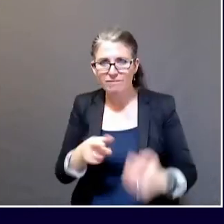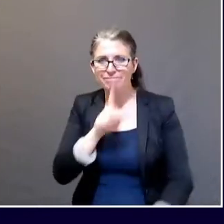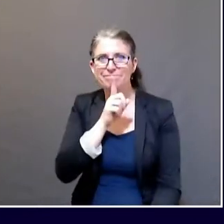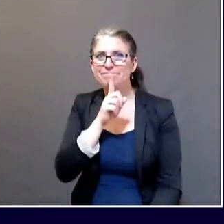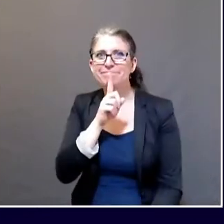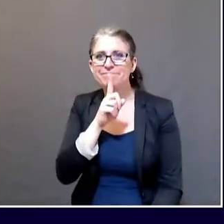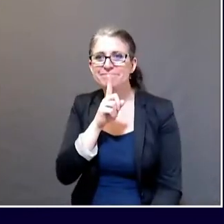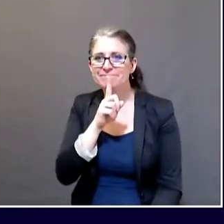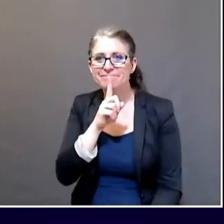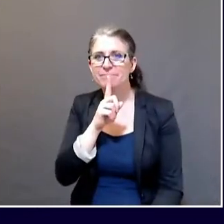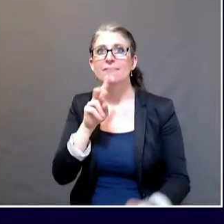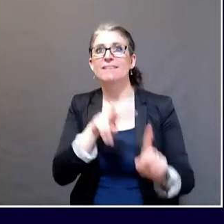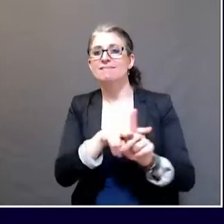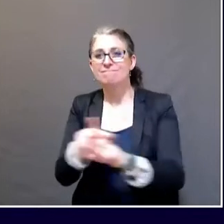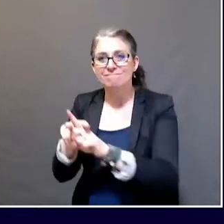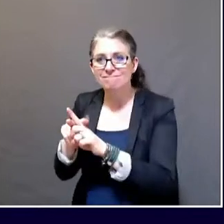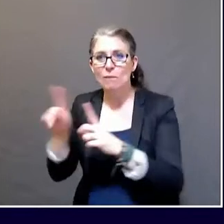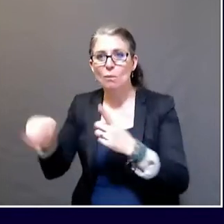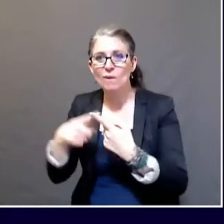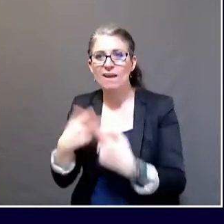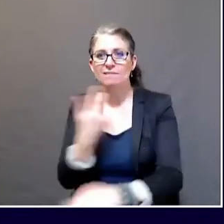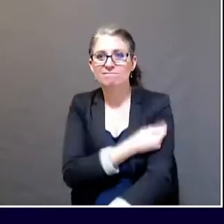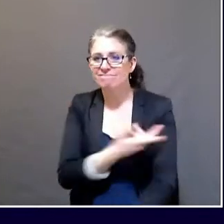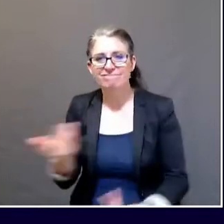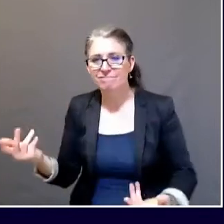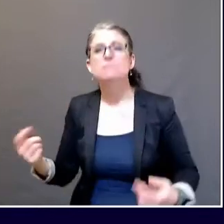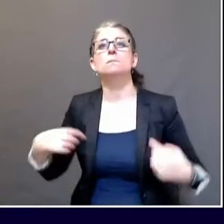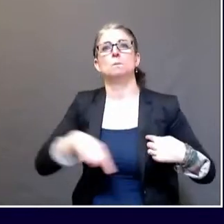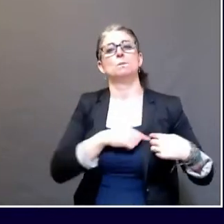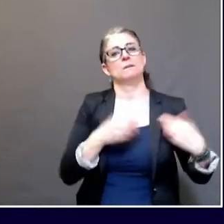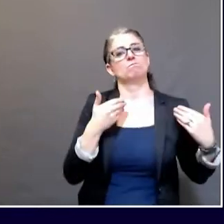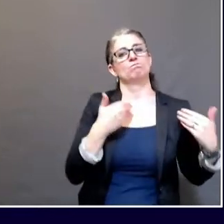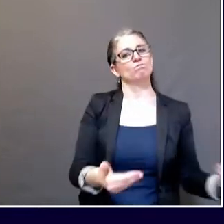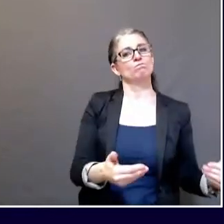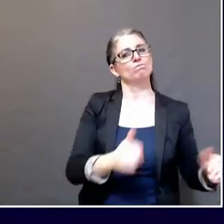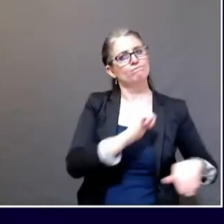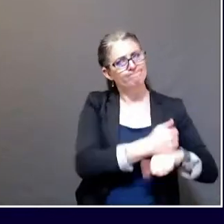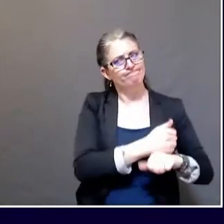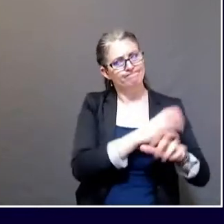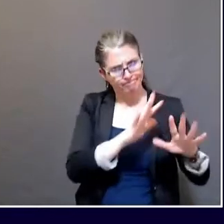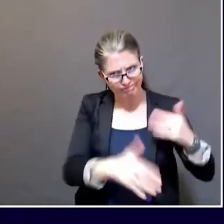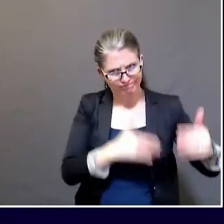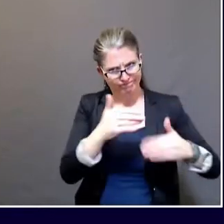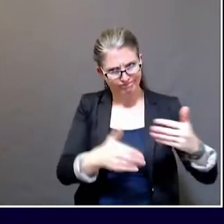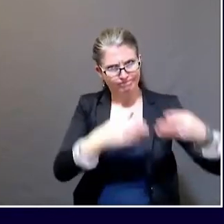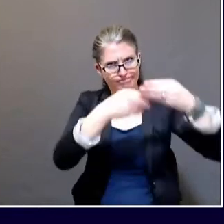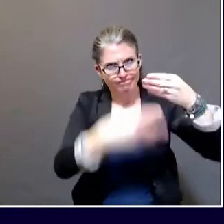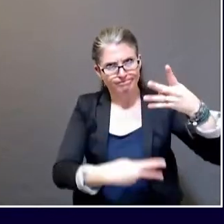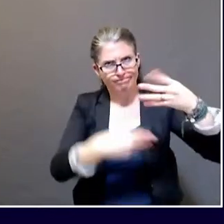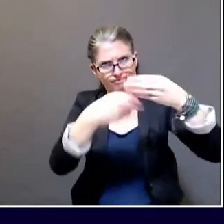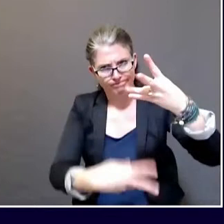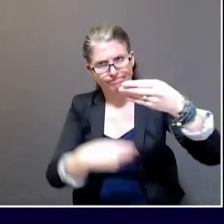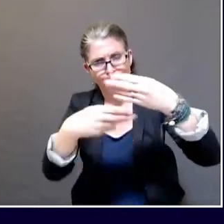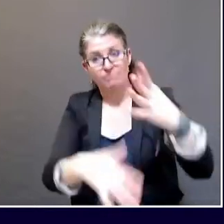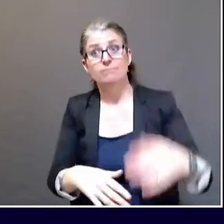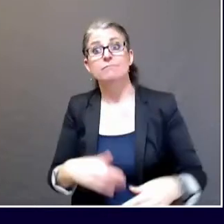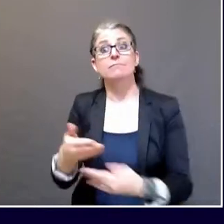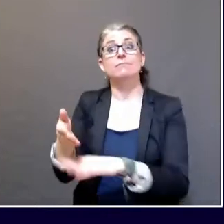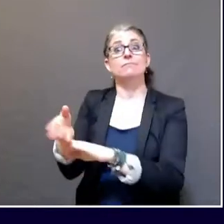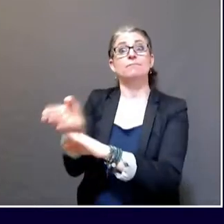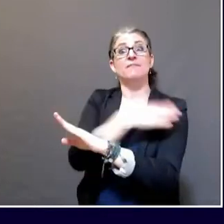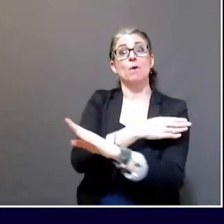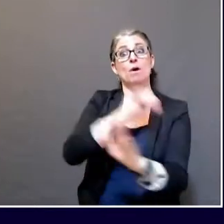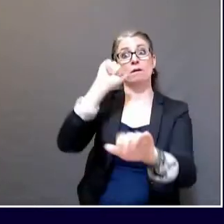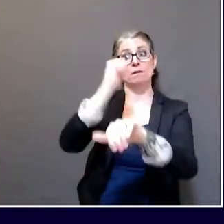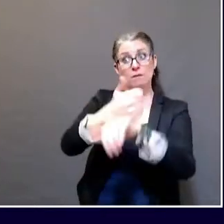you can now officially register, or we've got a spot for you in the zip code area, generally speaking, that you gave us. So